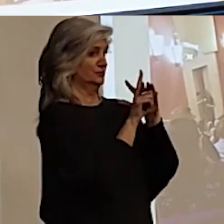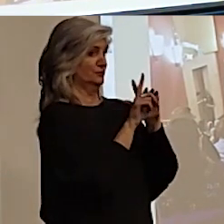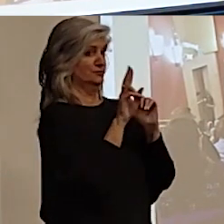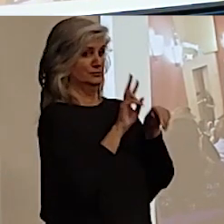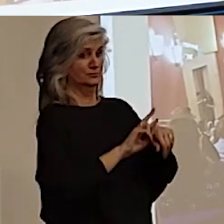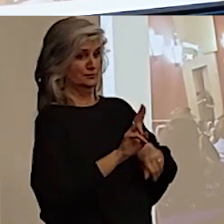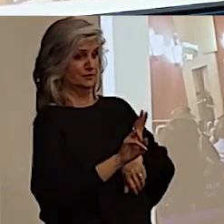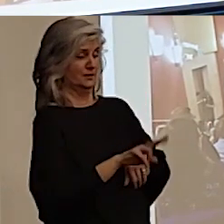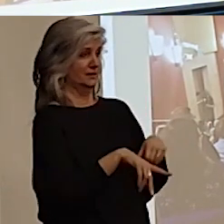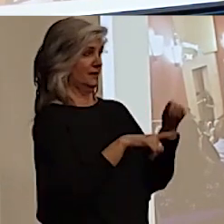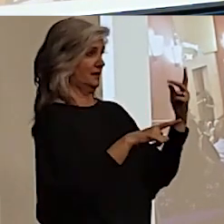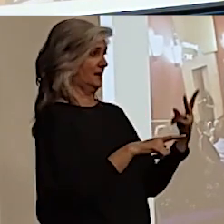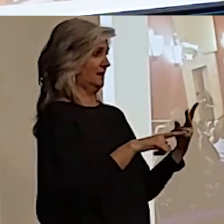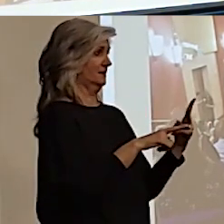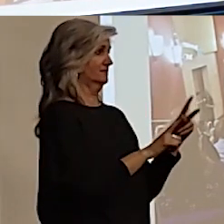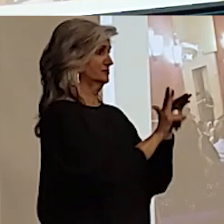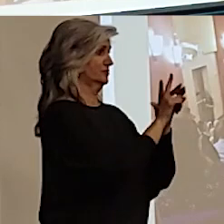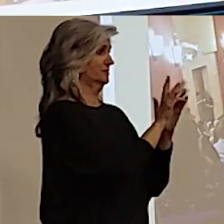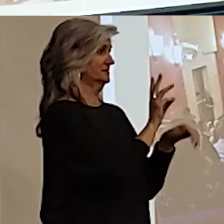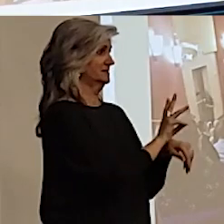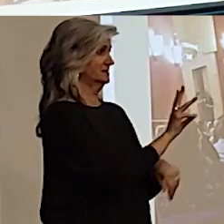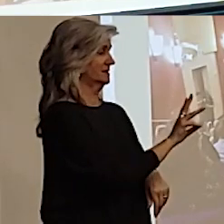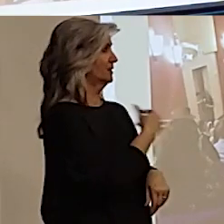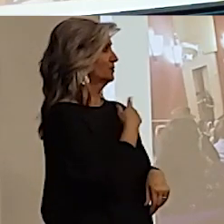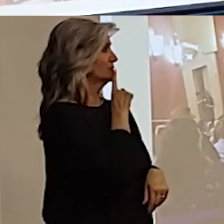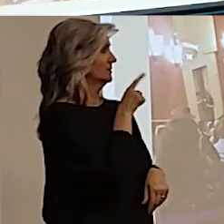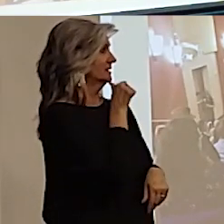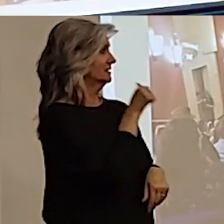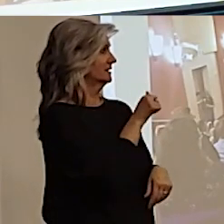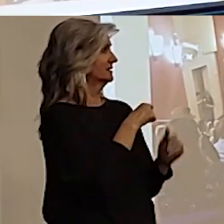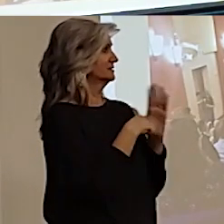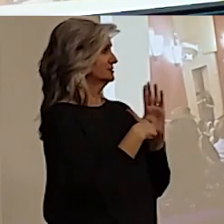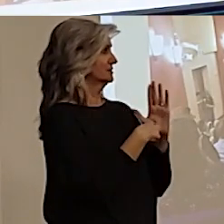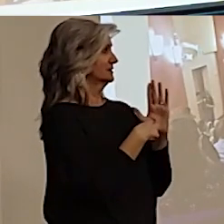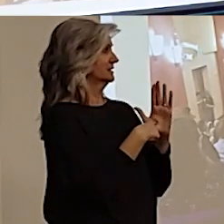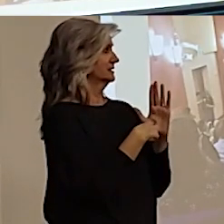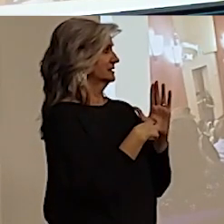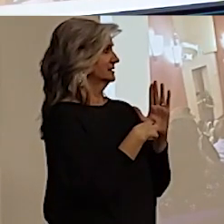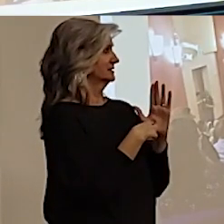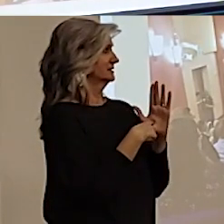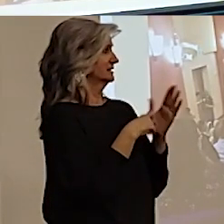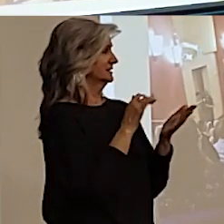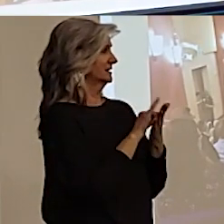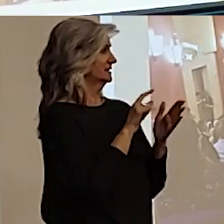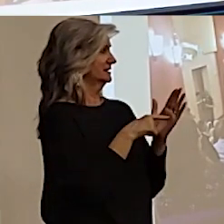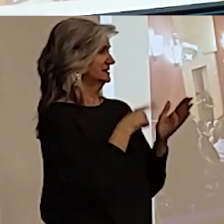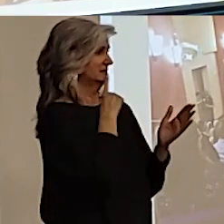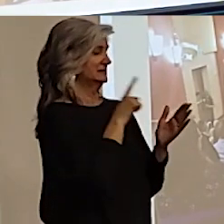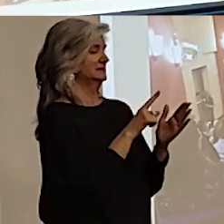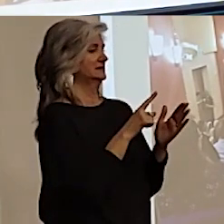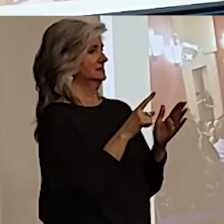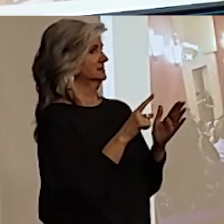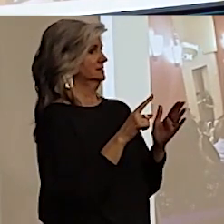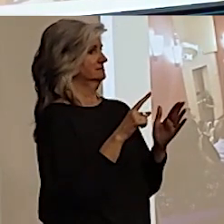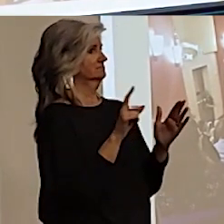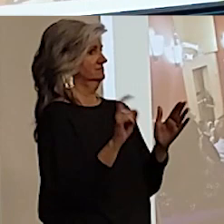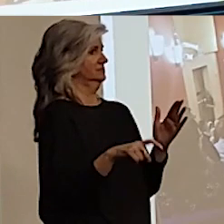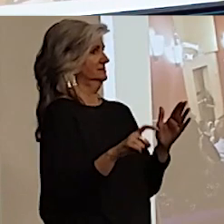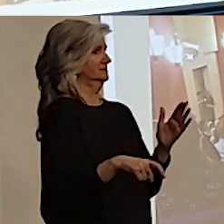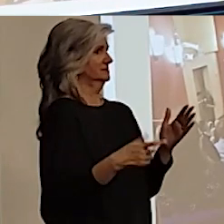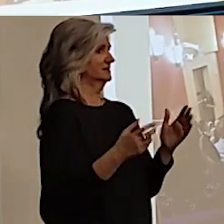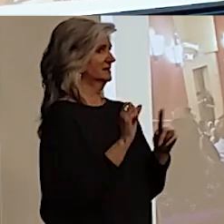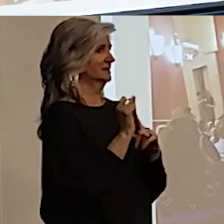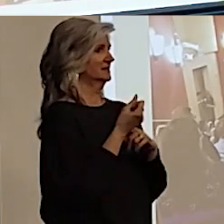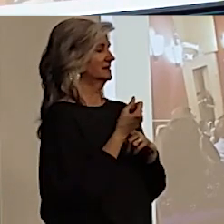half of this room show up at 6 o'clock, we're not really showing that this is the urgent